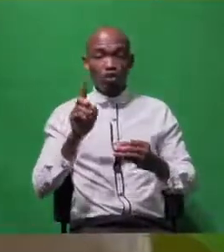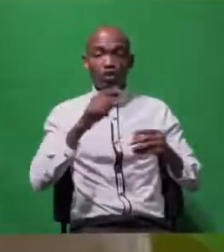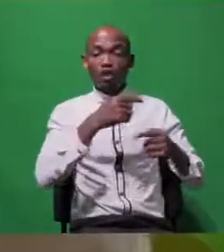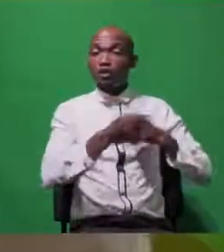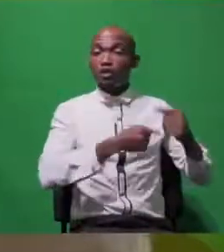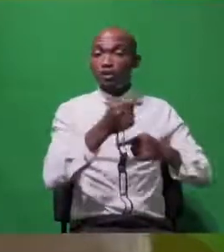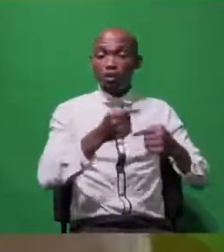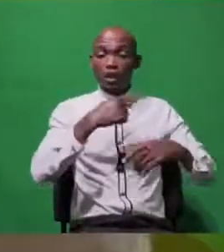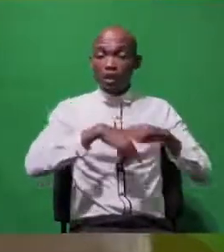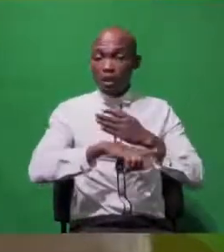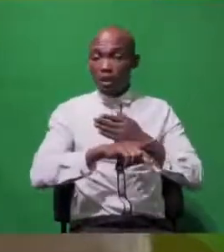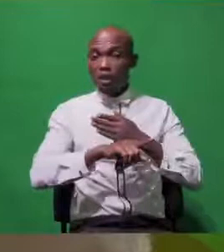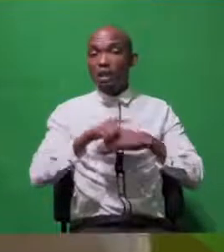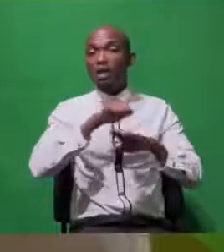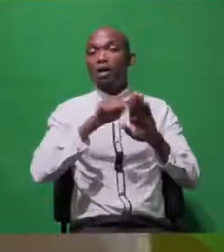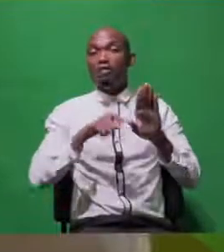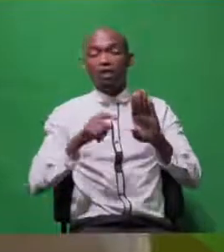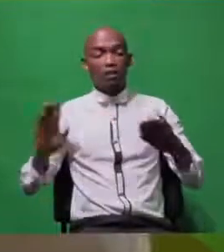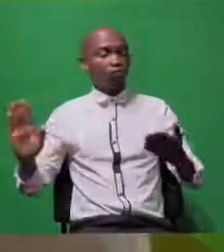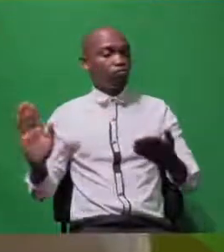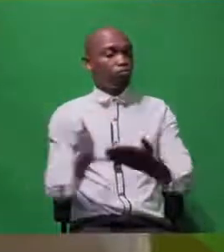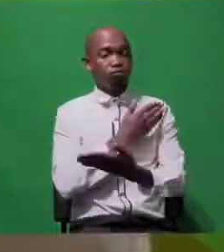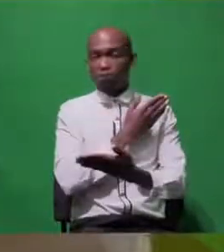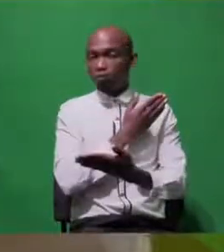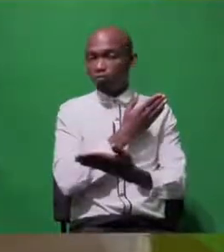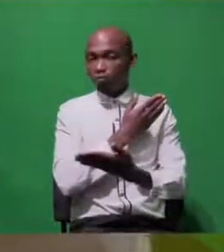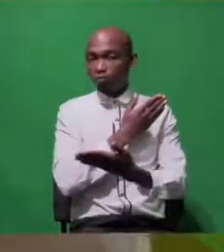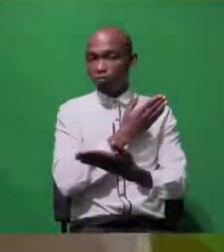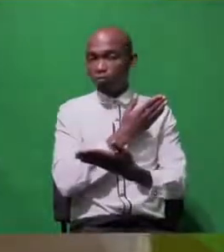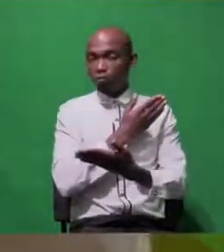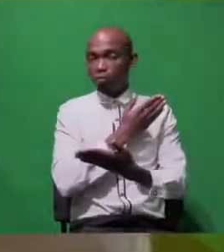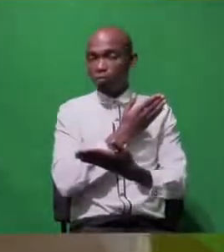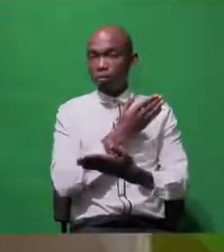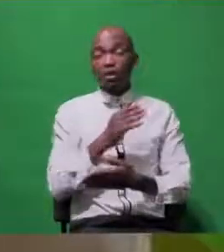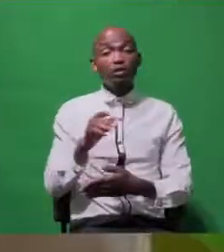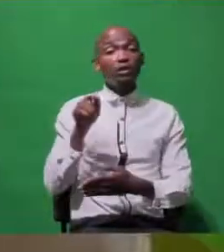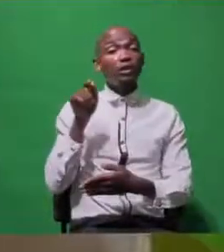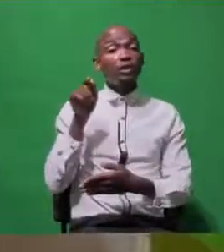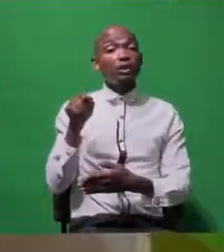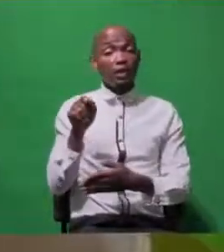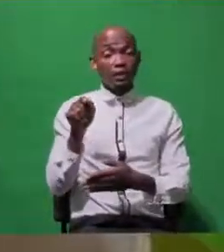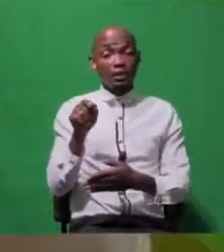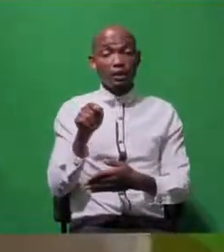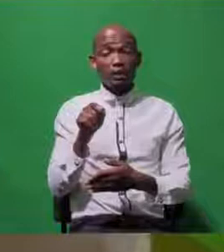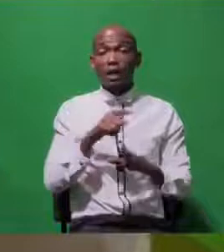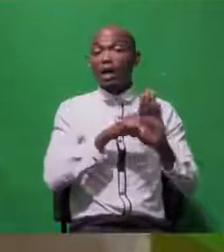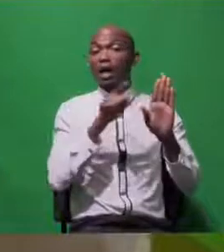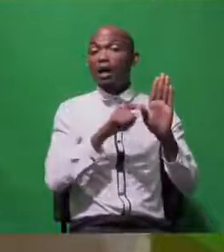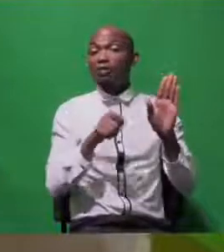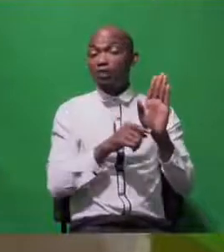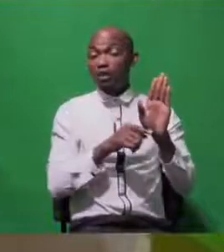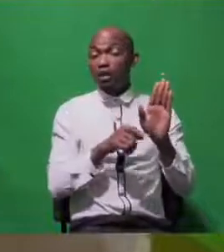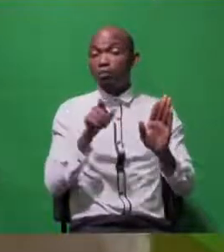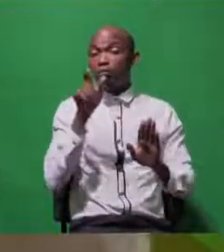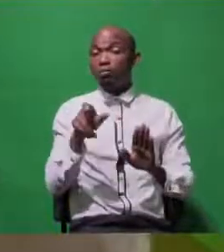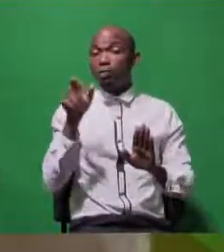no longer existing. That's why currently we have Africans who do not know how